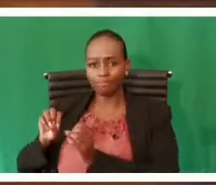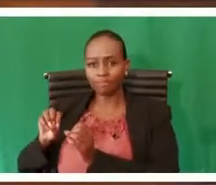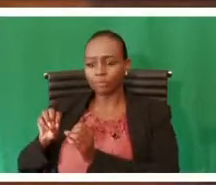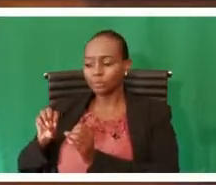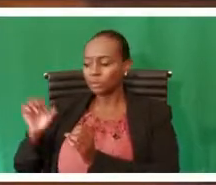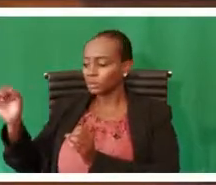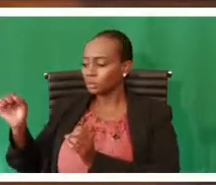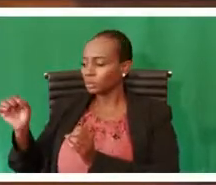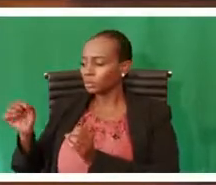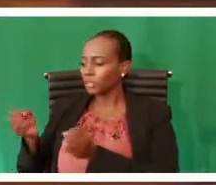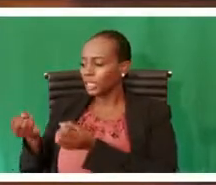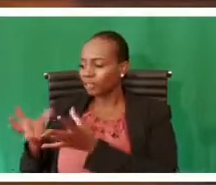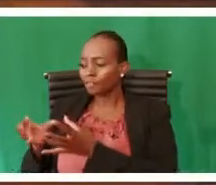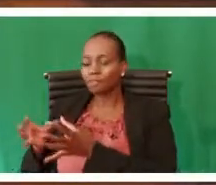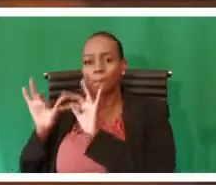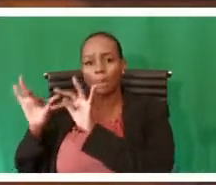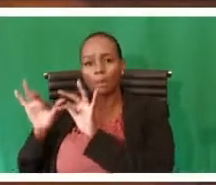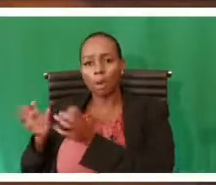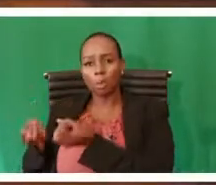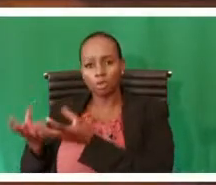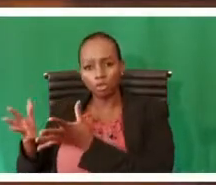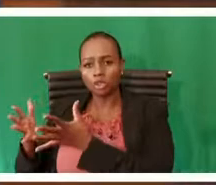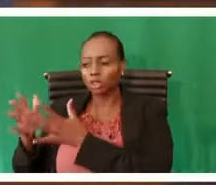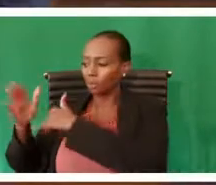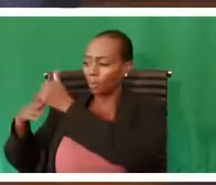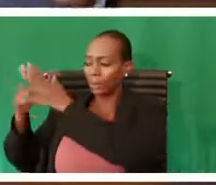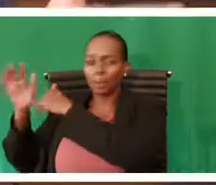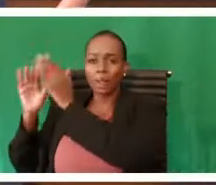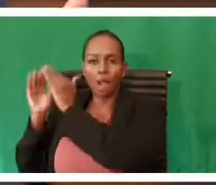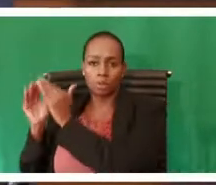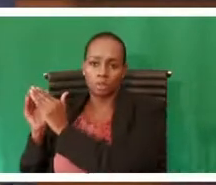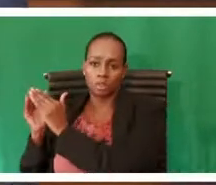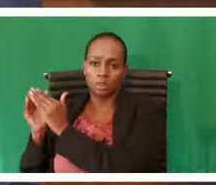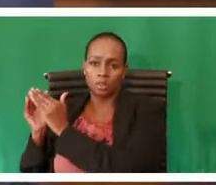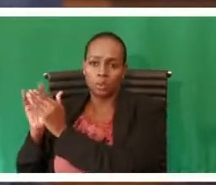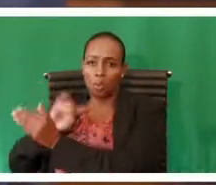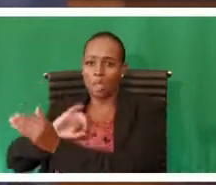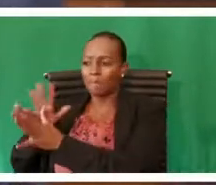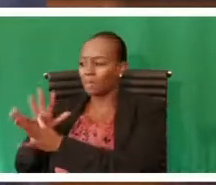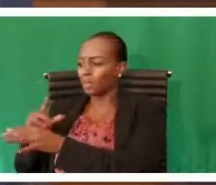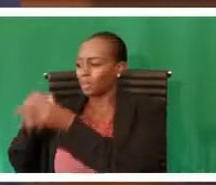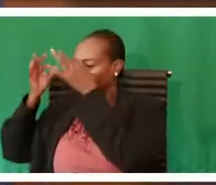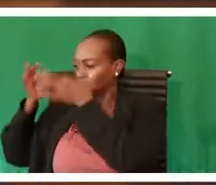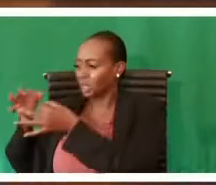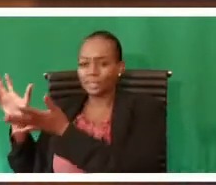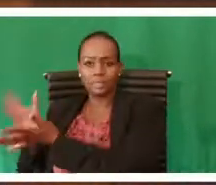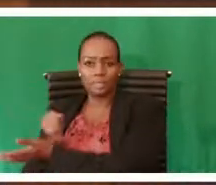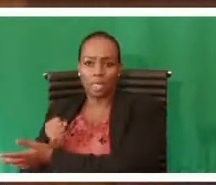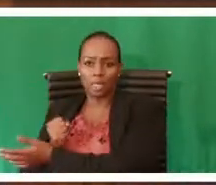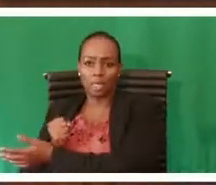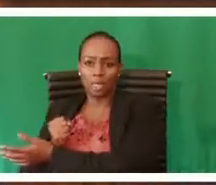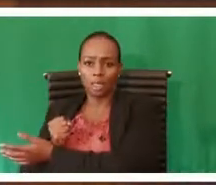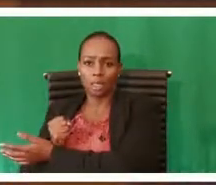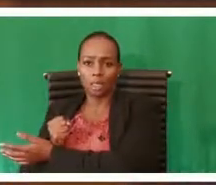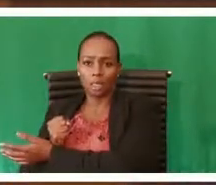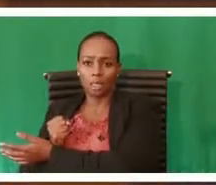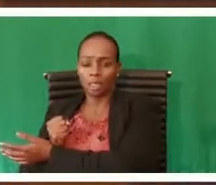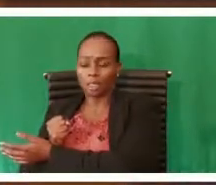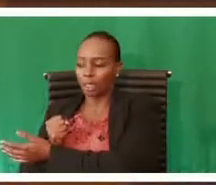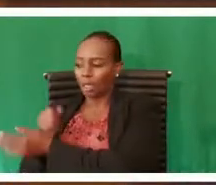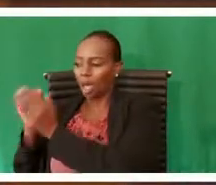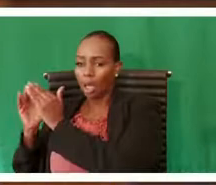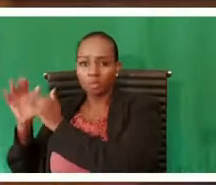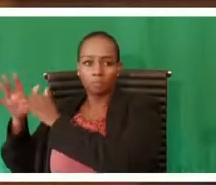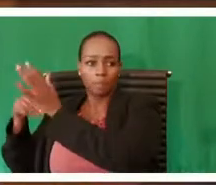new sites so that people don't settle informally and increase our informal settlement, because now we are